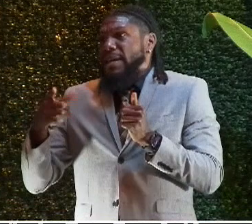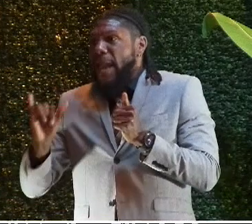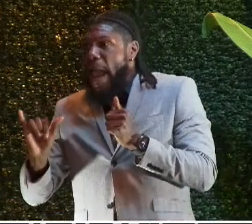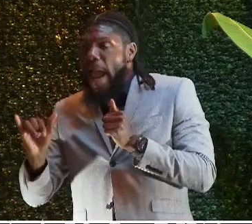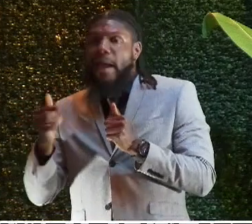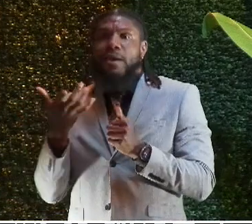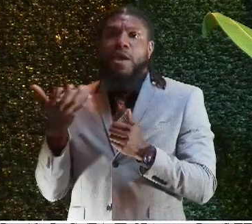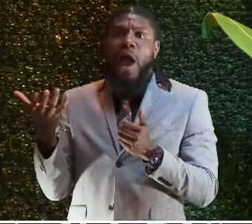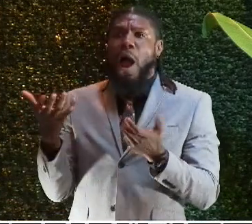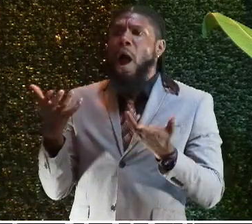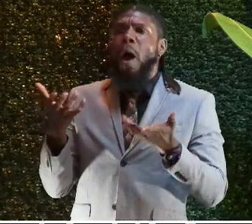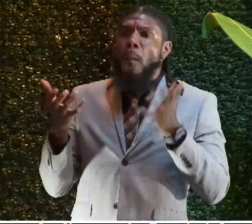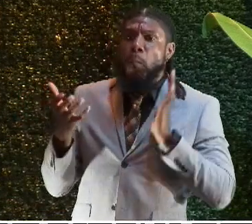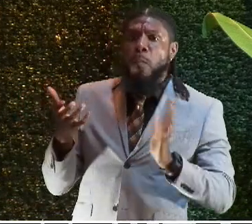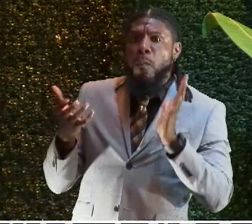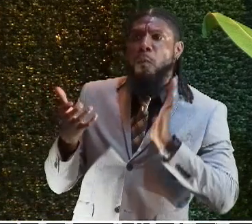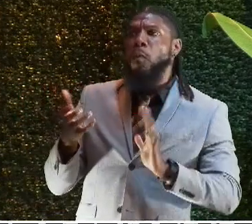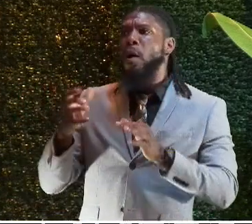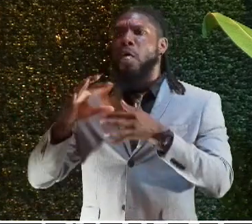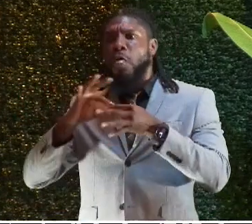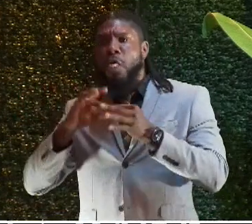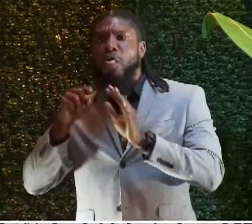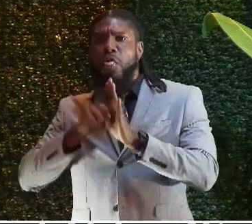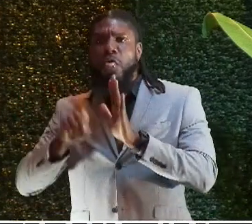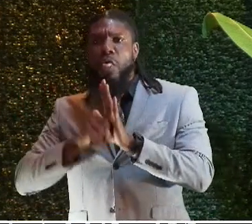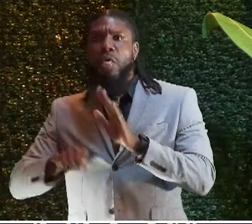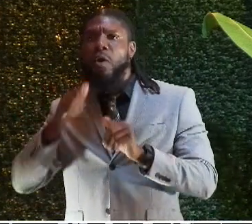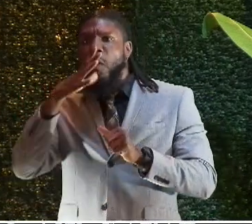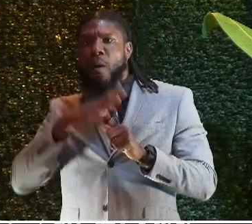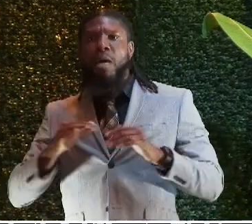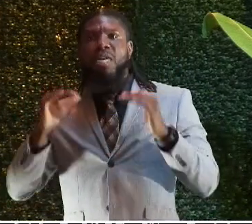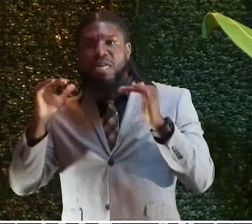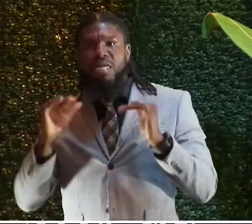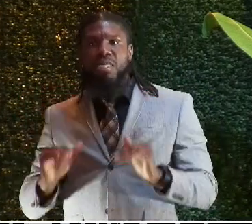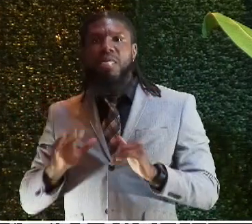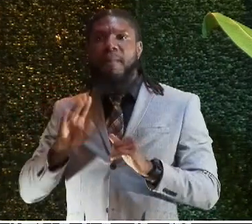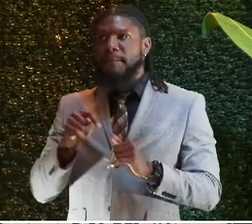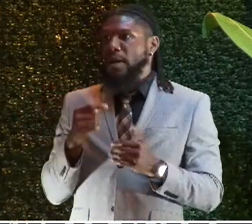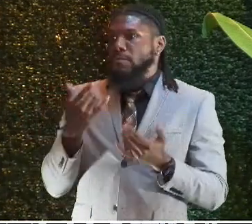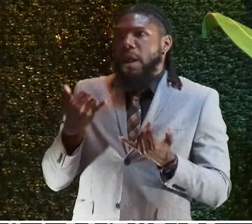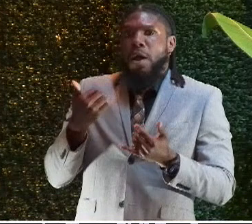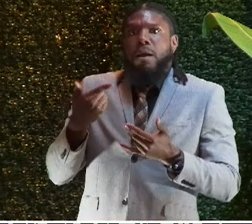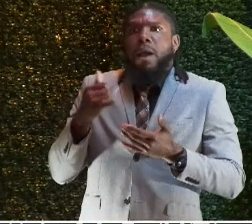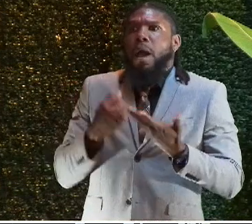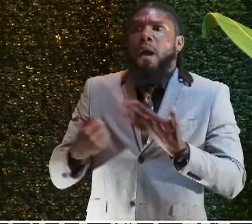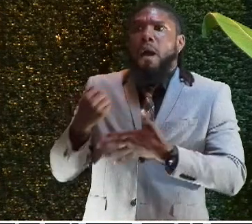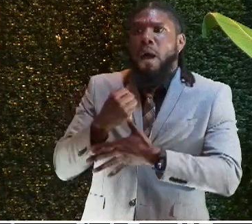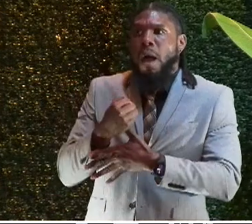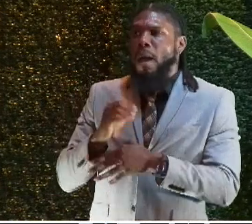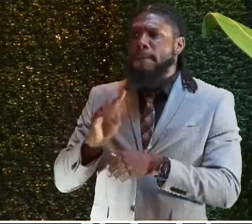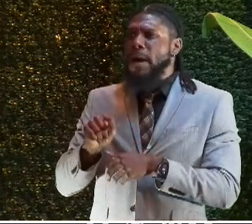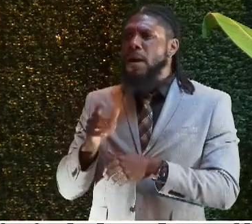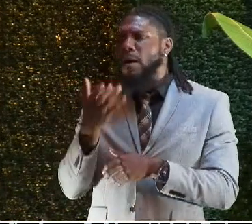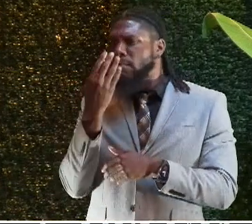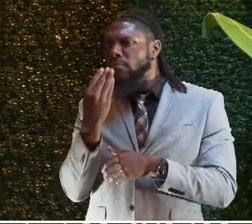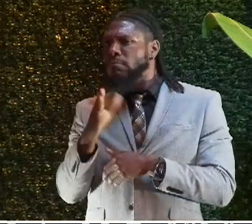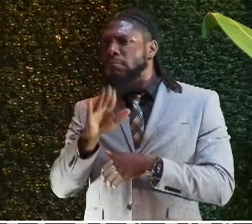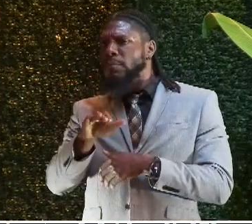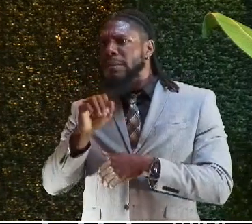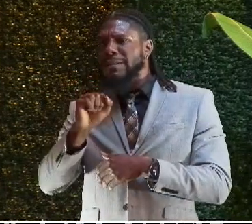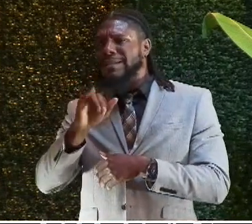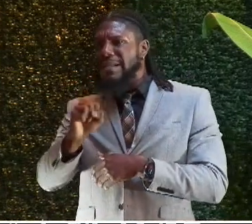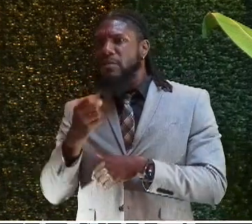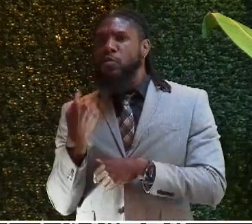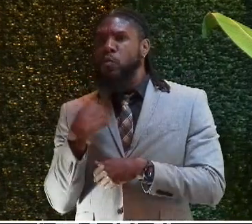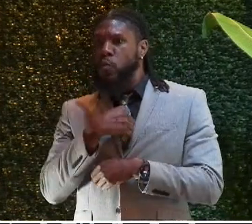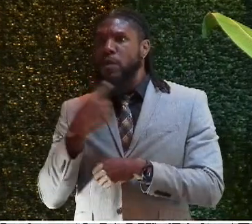Y'all wasn't saying nothing when they was talking about women and this and blah, blah, blah. I was like, sweet sis, we've always been saying something. We're waiting